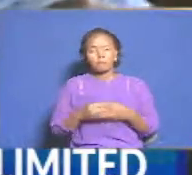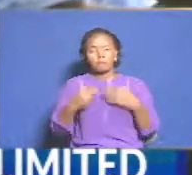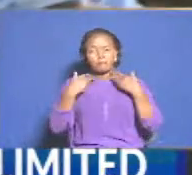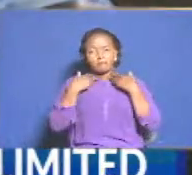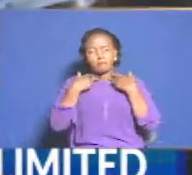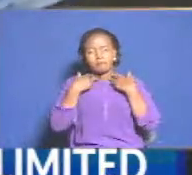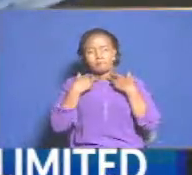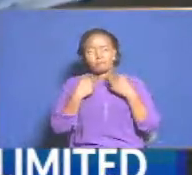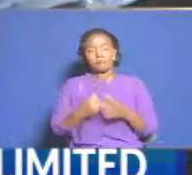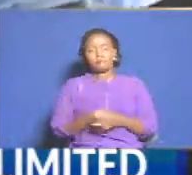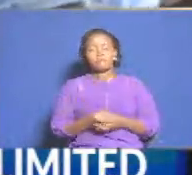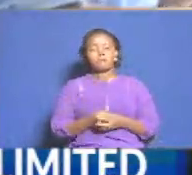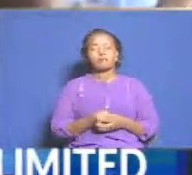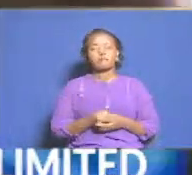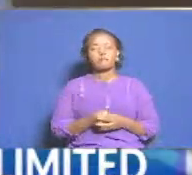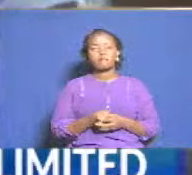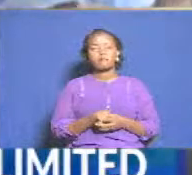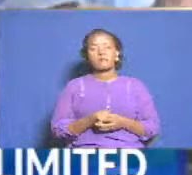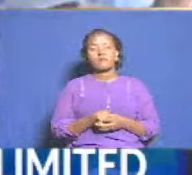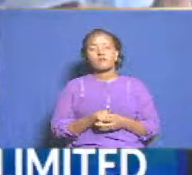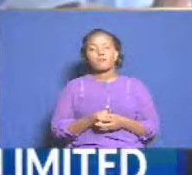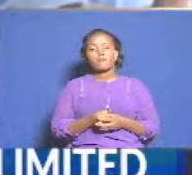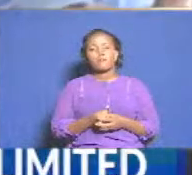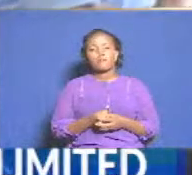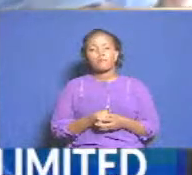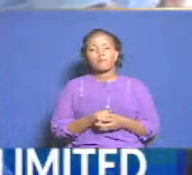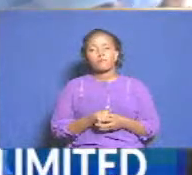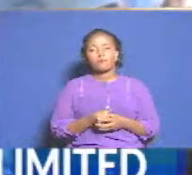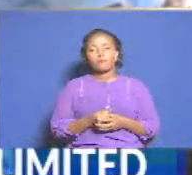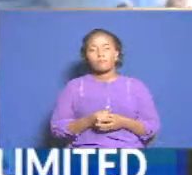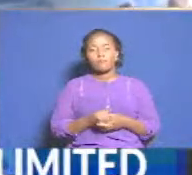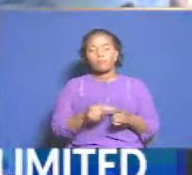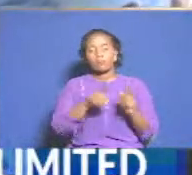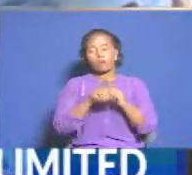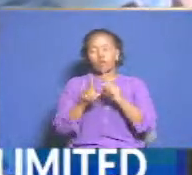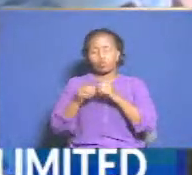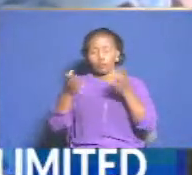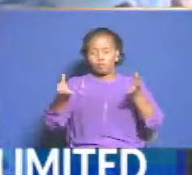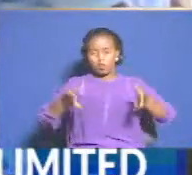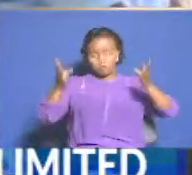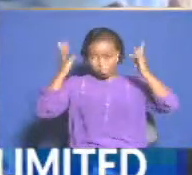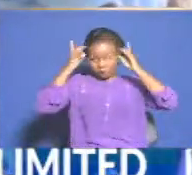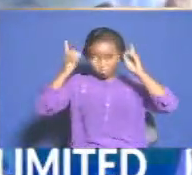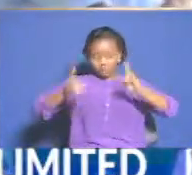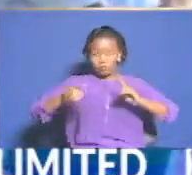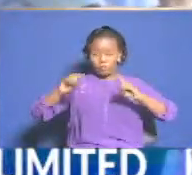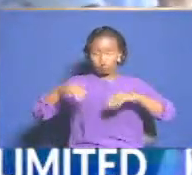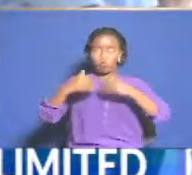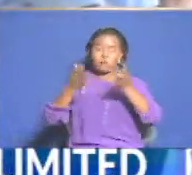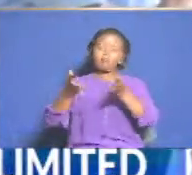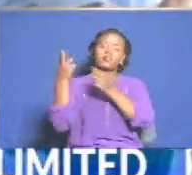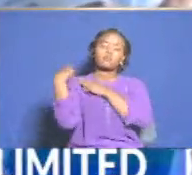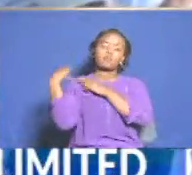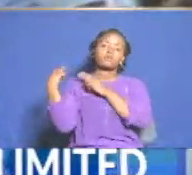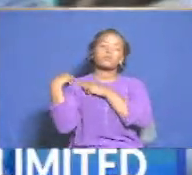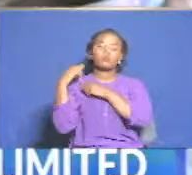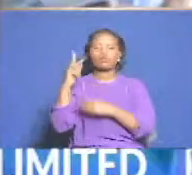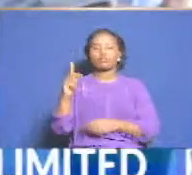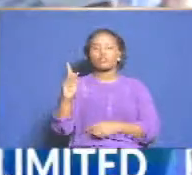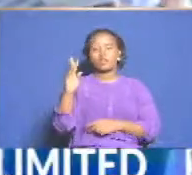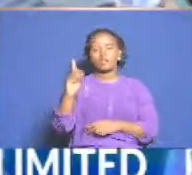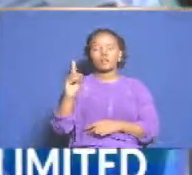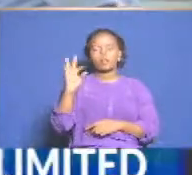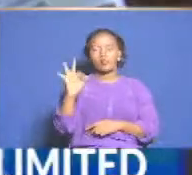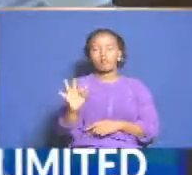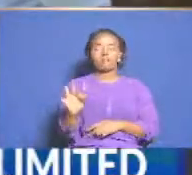mission did not bear any fruit, and hence the move to give the KDF that